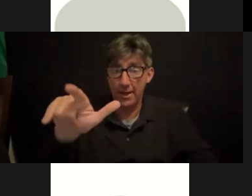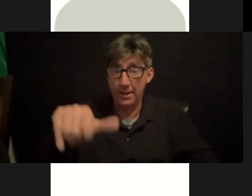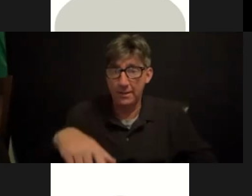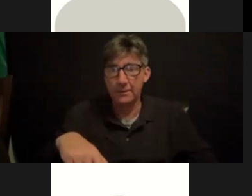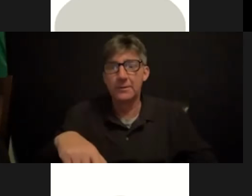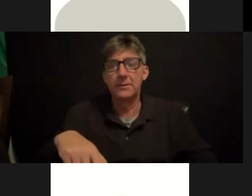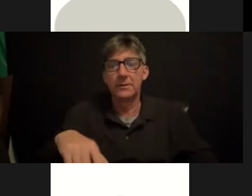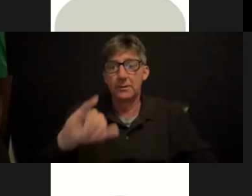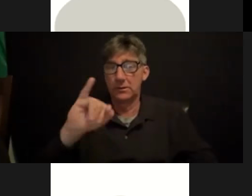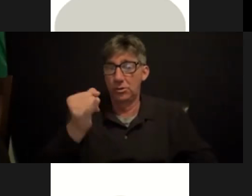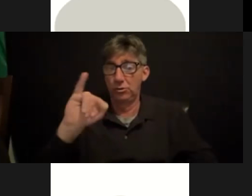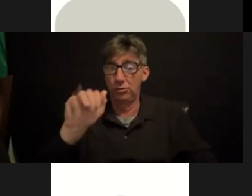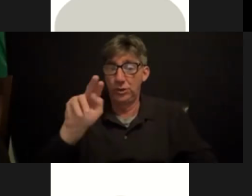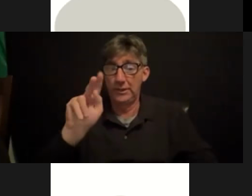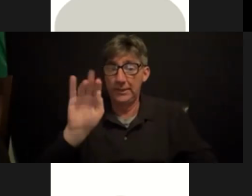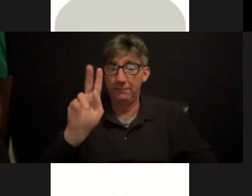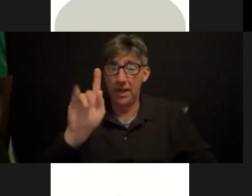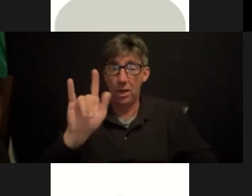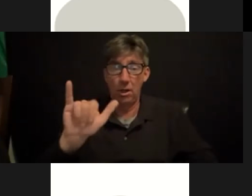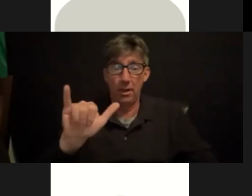to unmute you now.